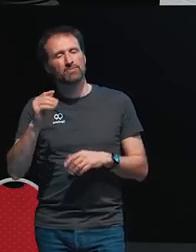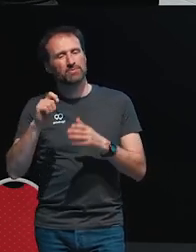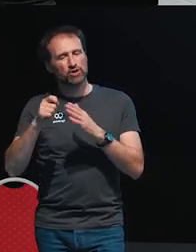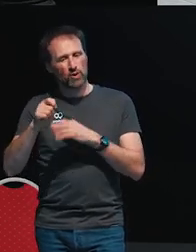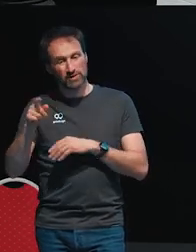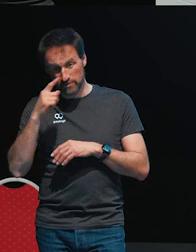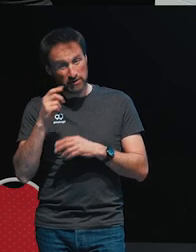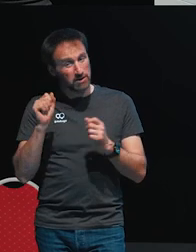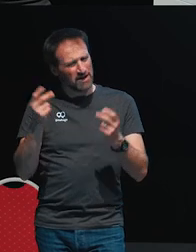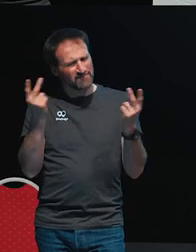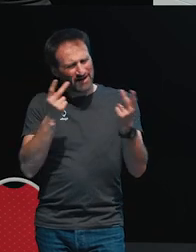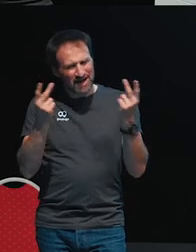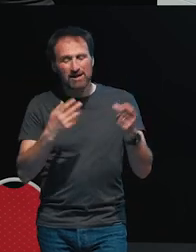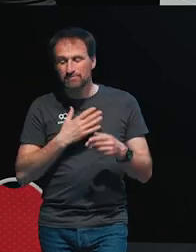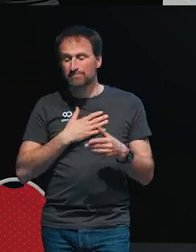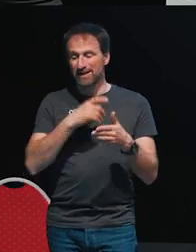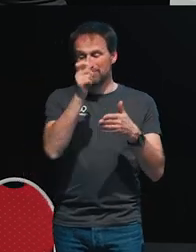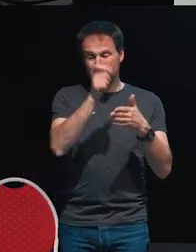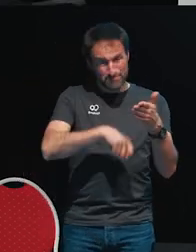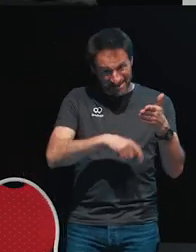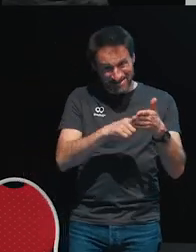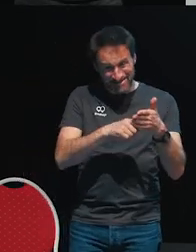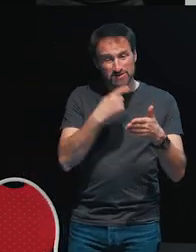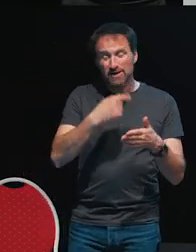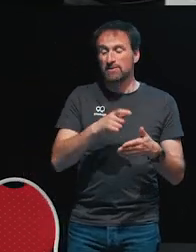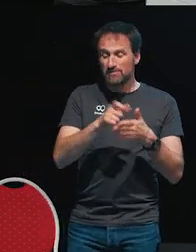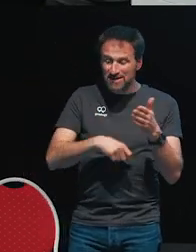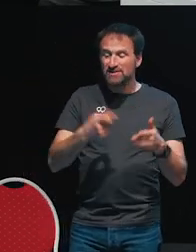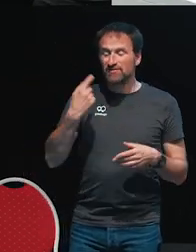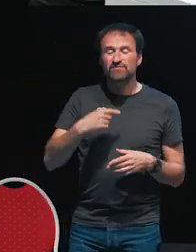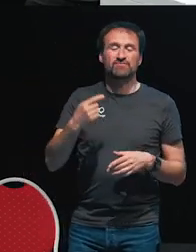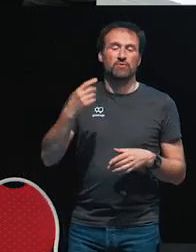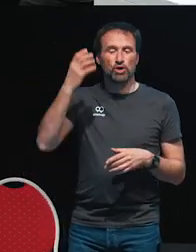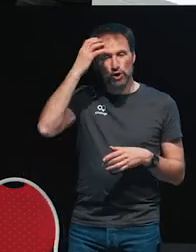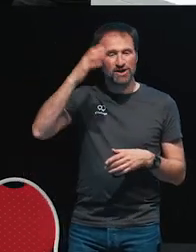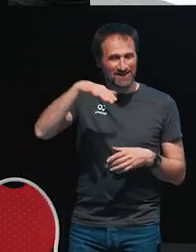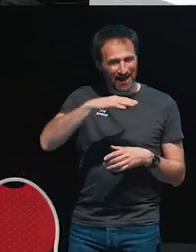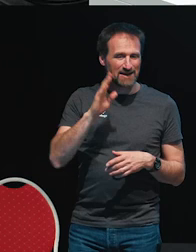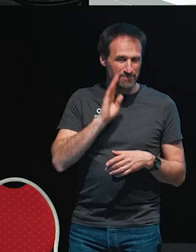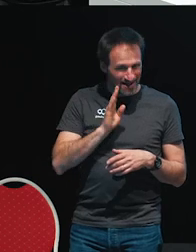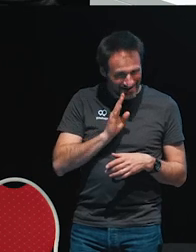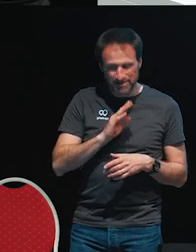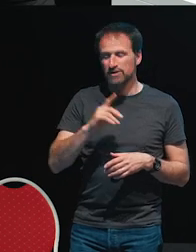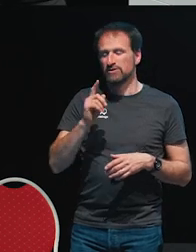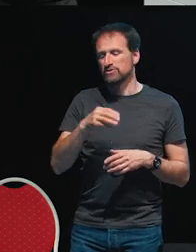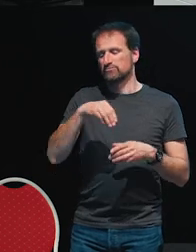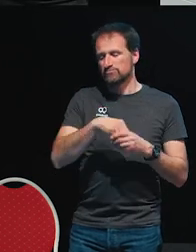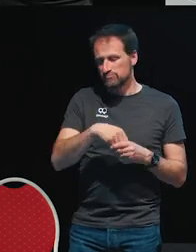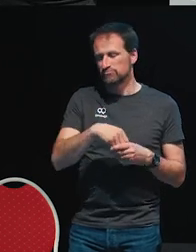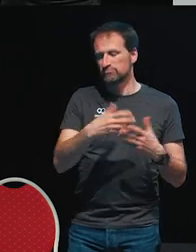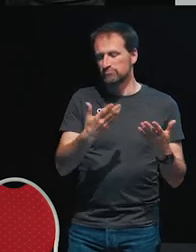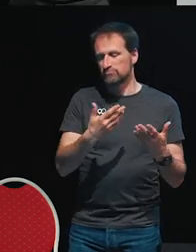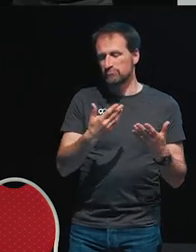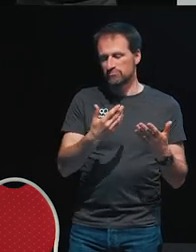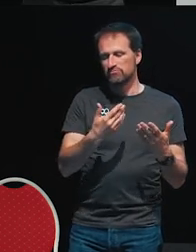of my password it says it's a password from the Kingdom of Belgium, while the header of a JSON Web Token contains some